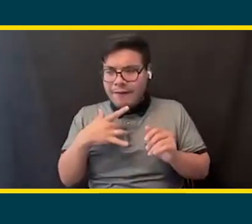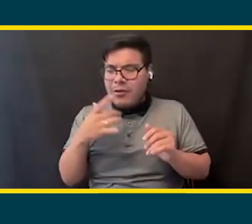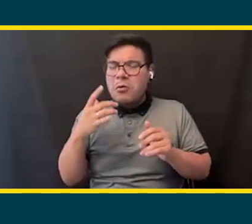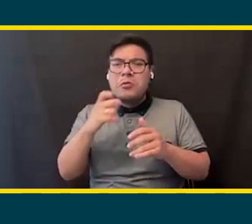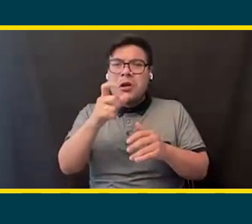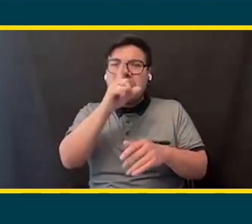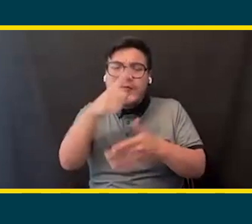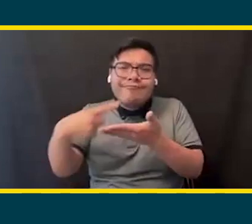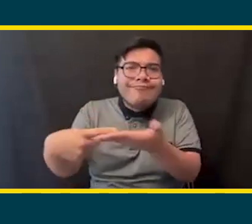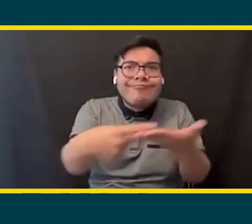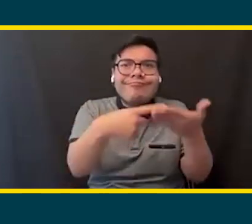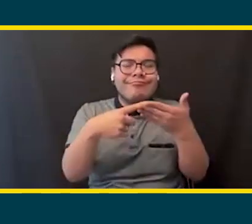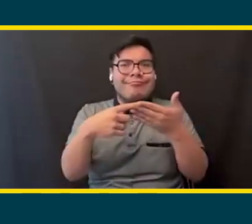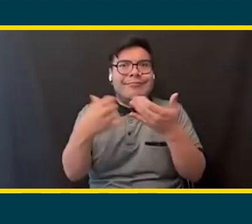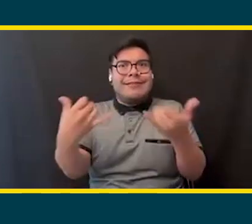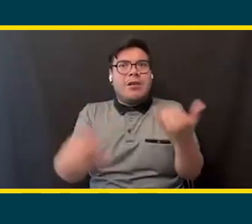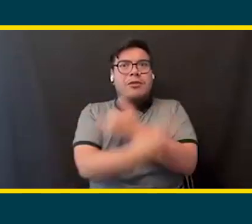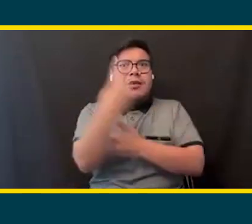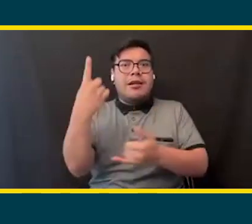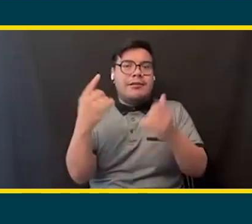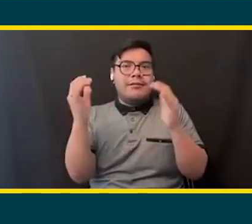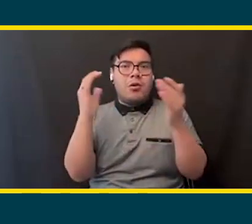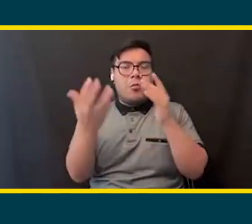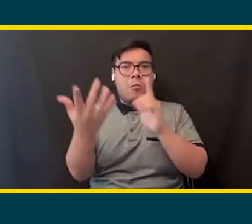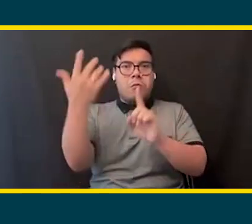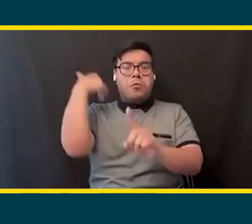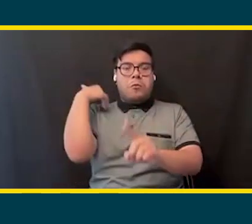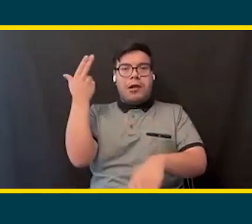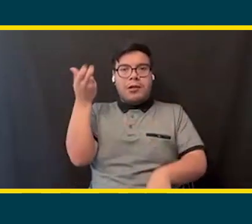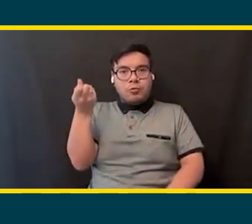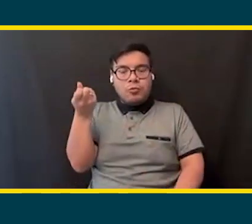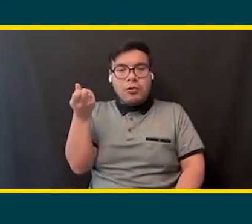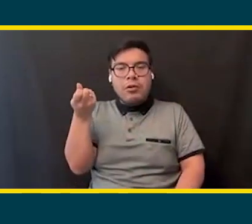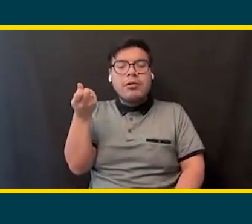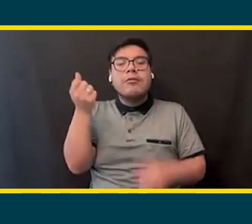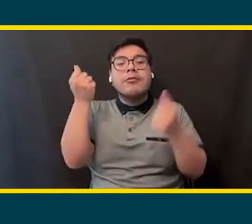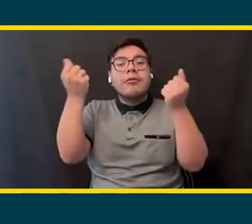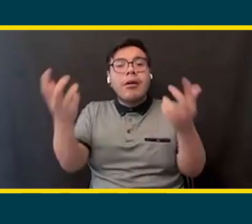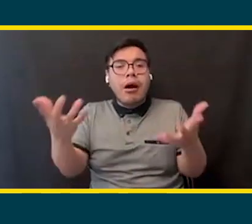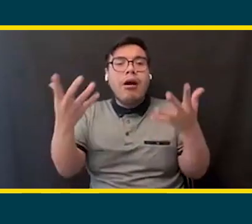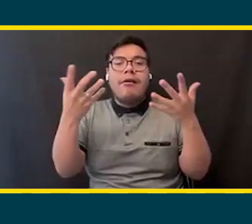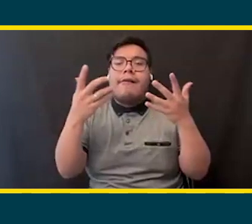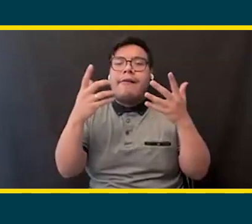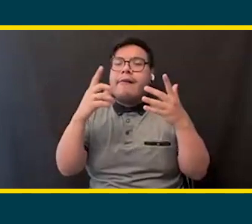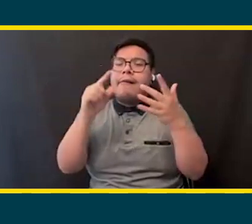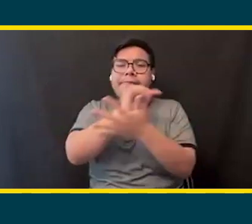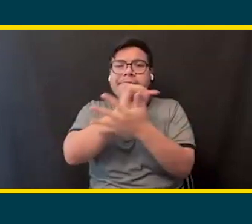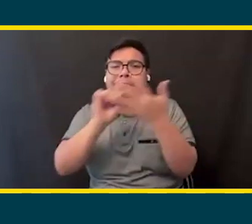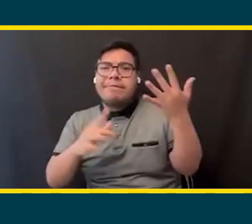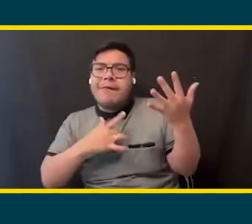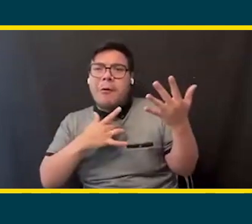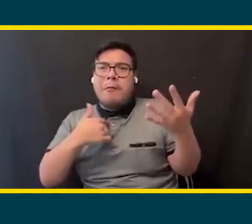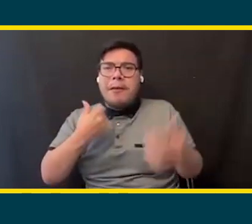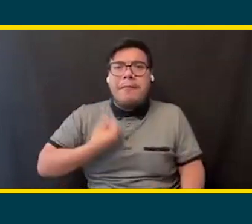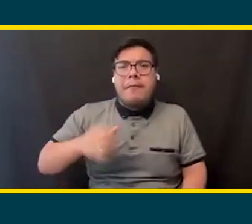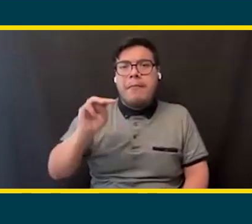way that it is now when I was in high school. And there were a lot of things where I felt like I was masculine and this and that,